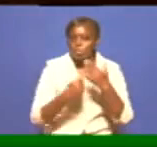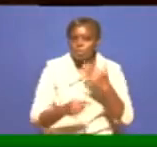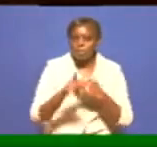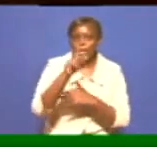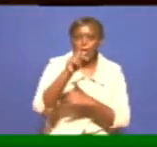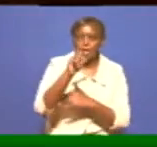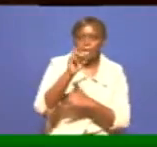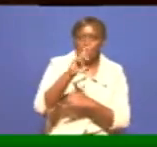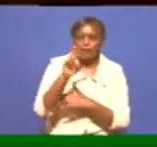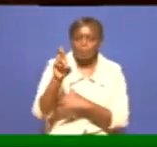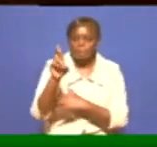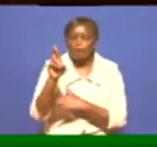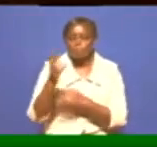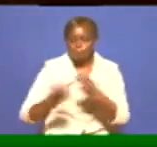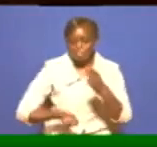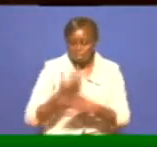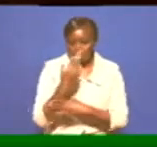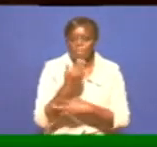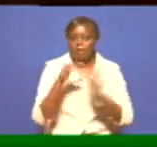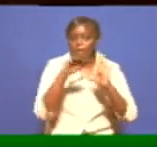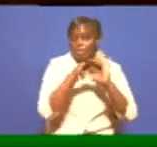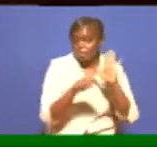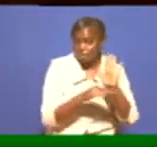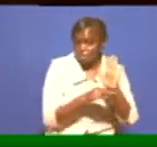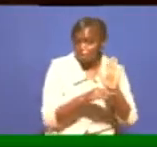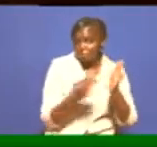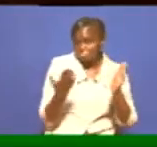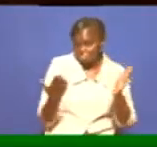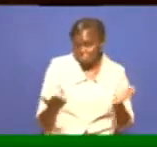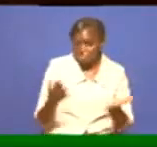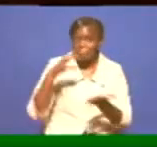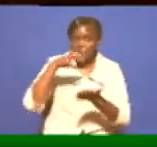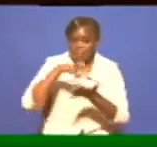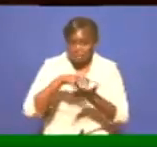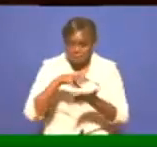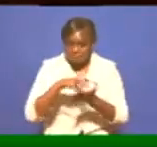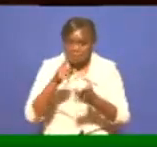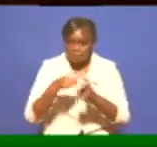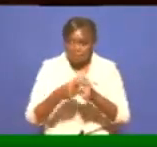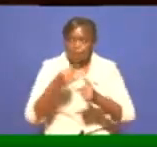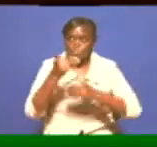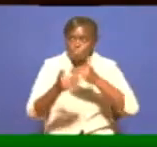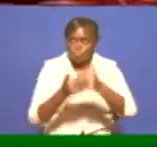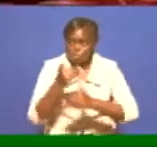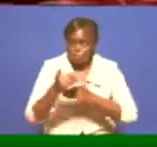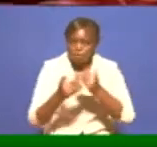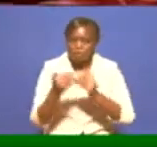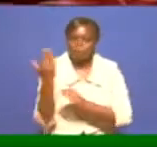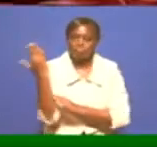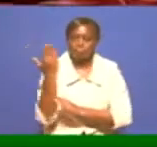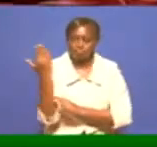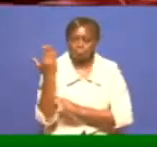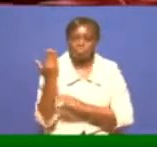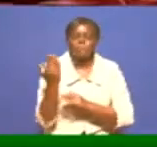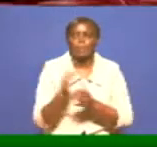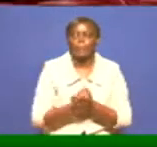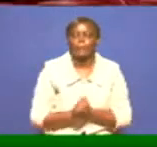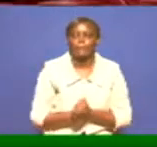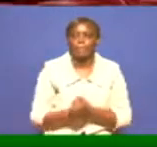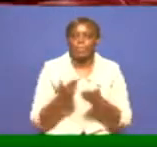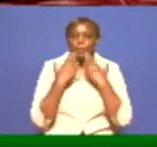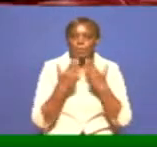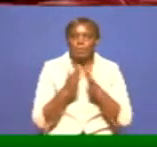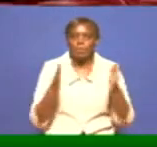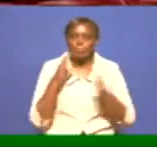requested before. What is the status? And then you can proceed and make your statement. Thank you very much, Honorable